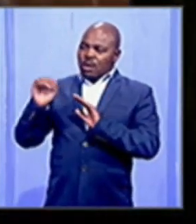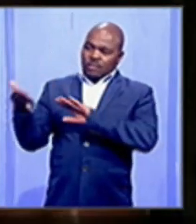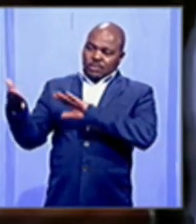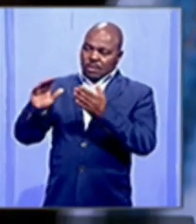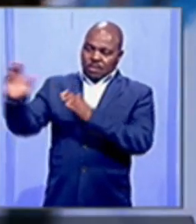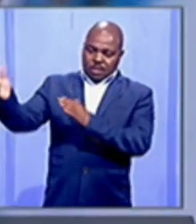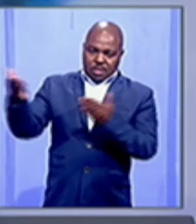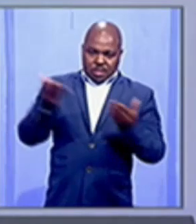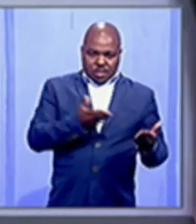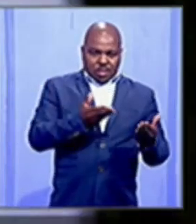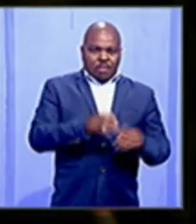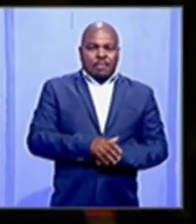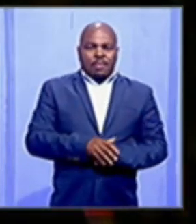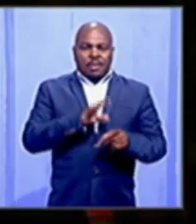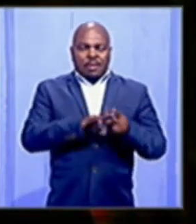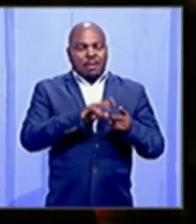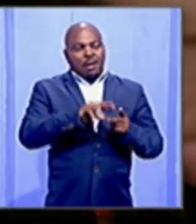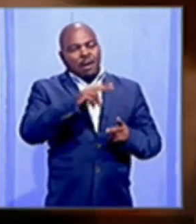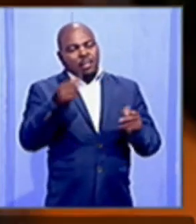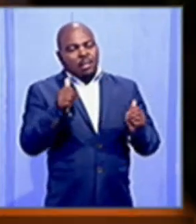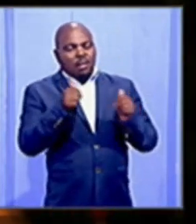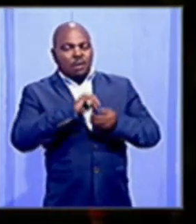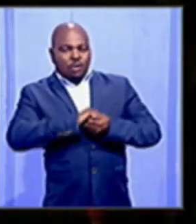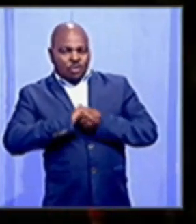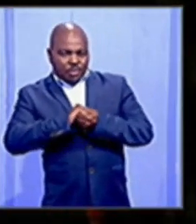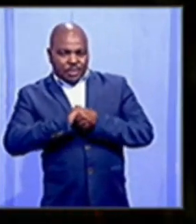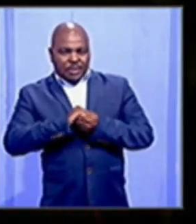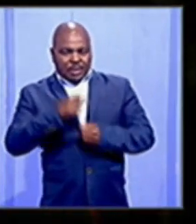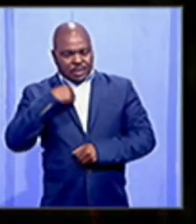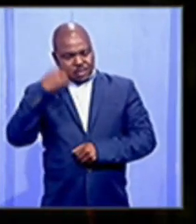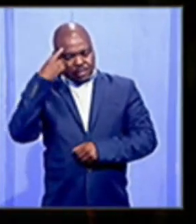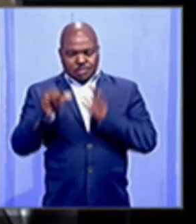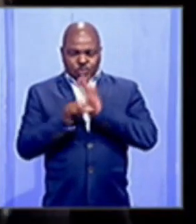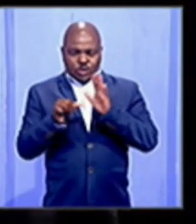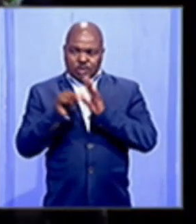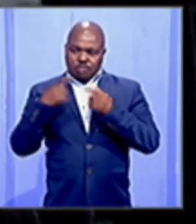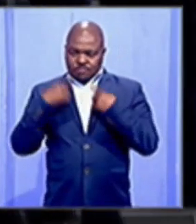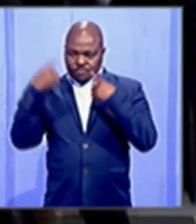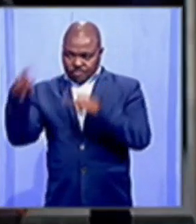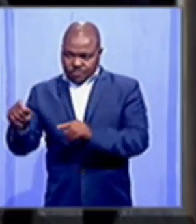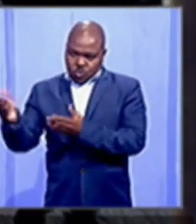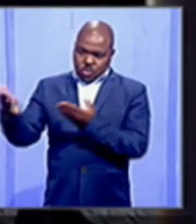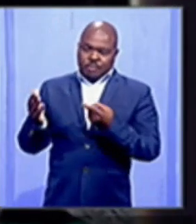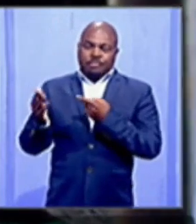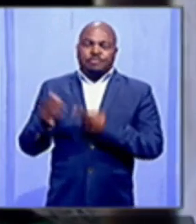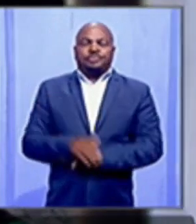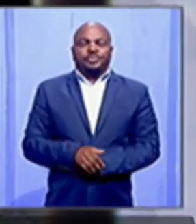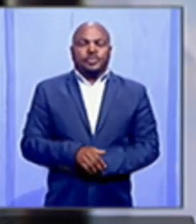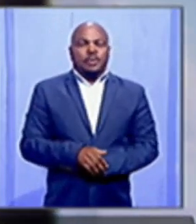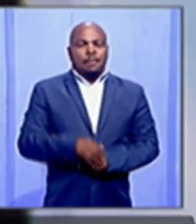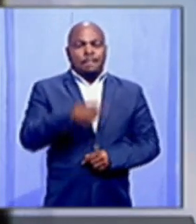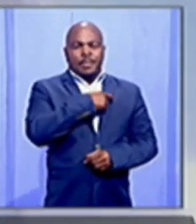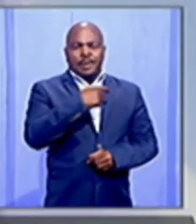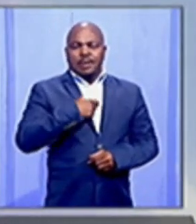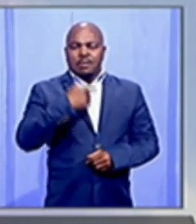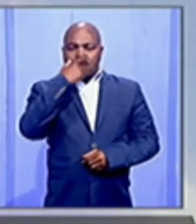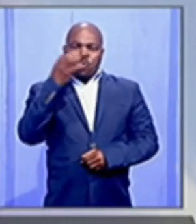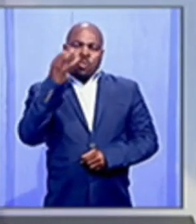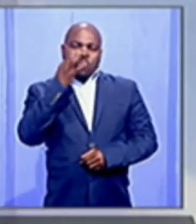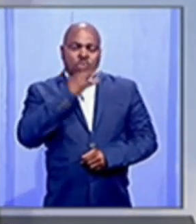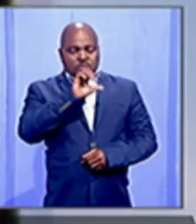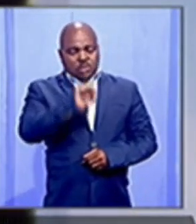Florence Poposho, and other comrades, I thought it was necessary for us to come. Mopresidente Ramaphosa a re naga eno ga ya